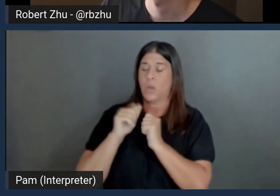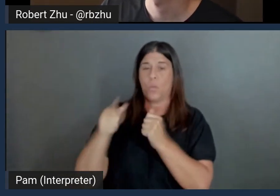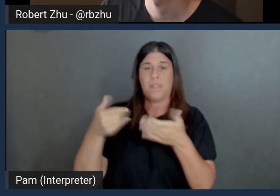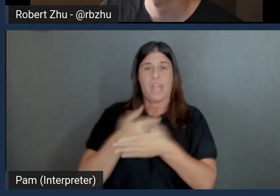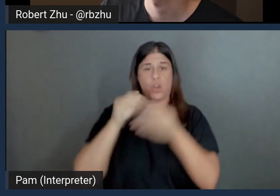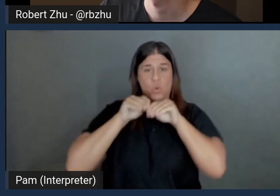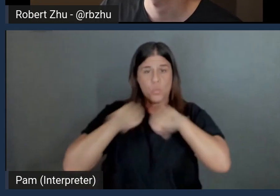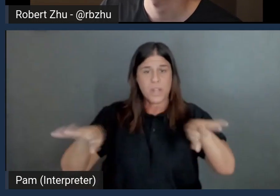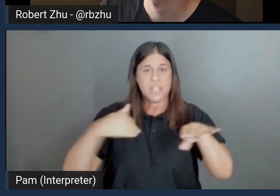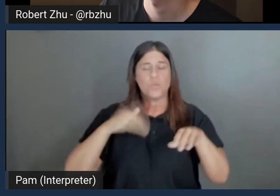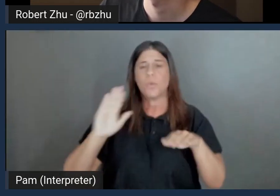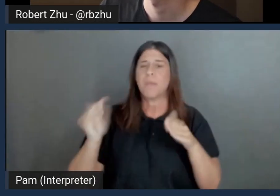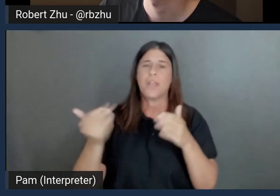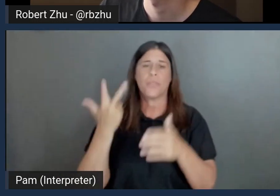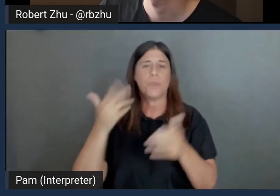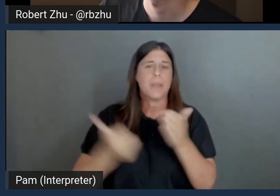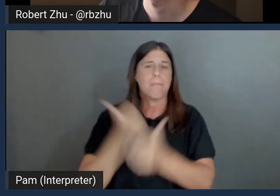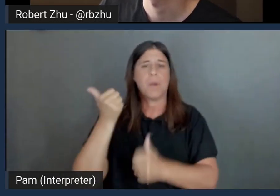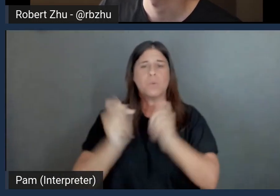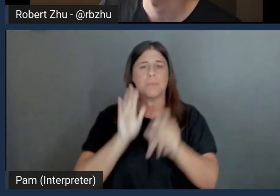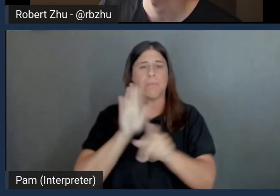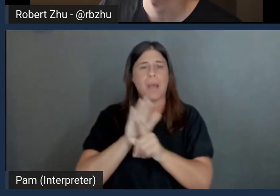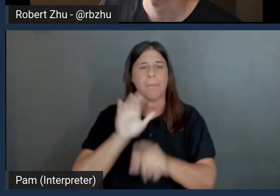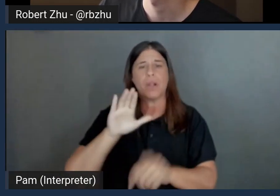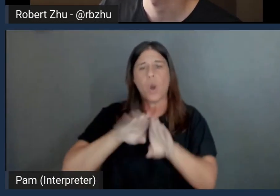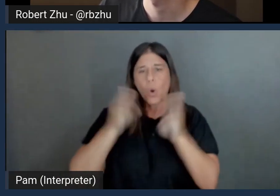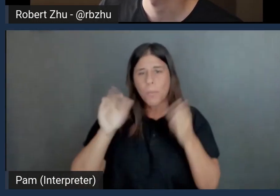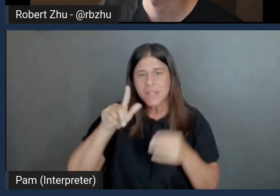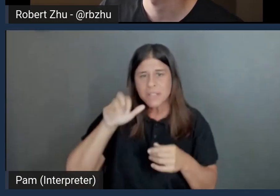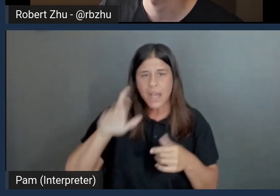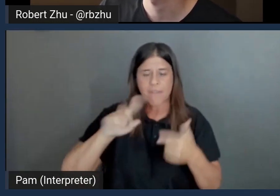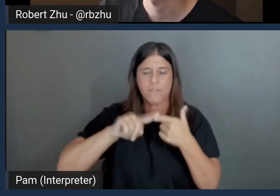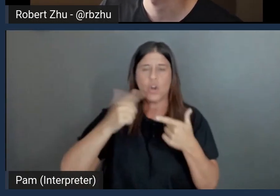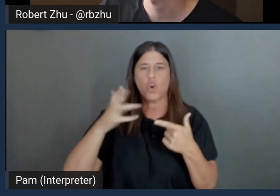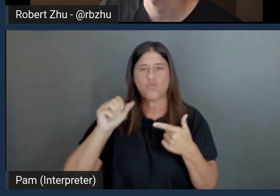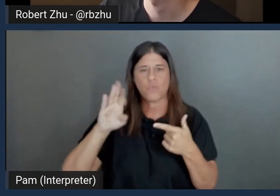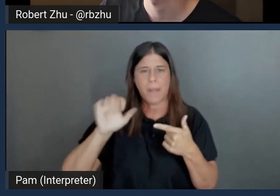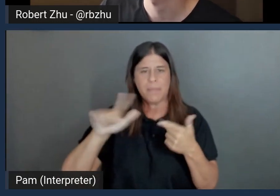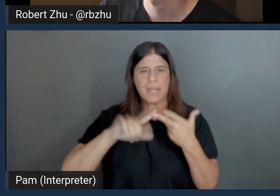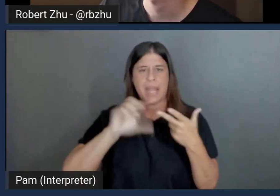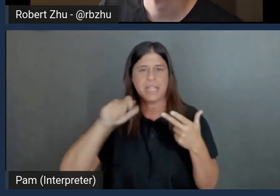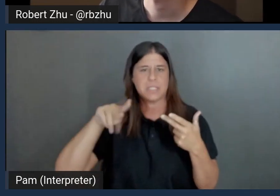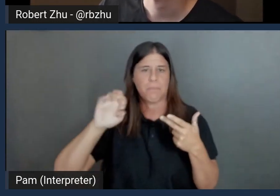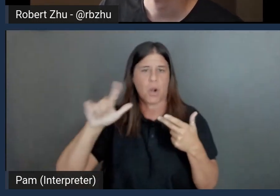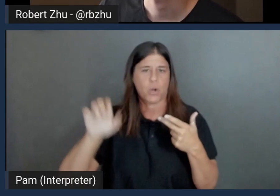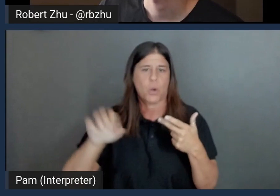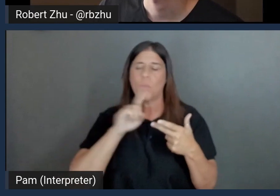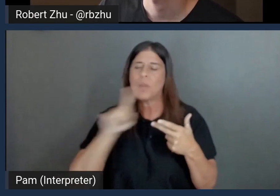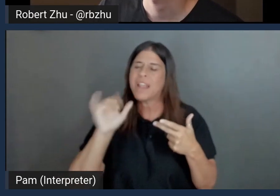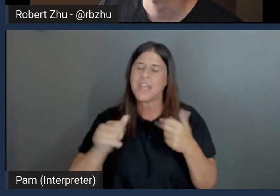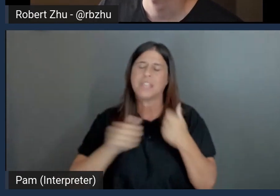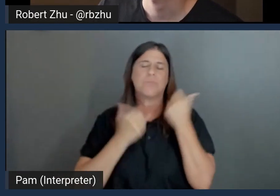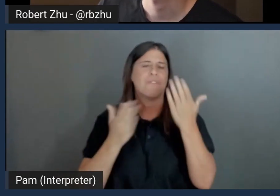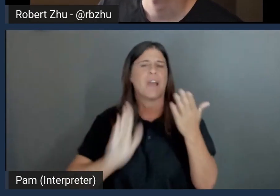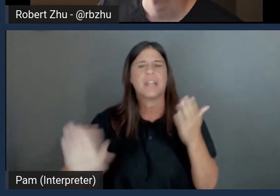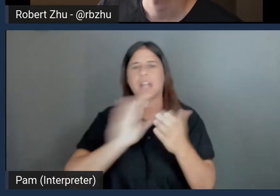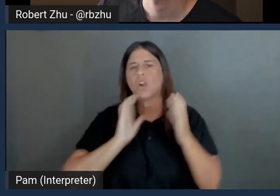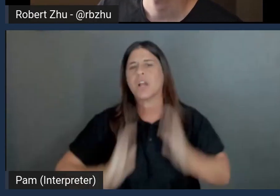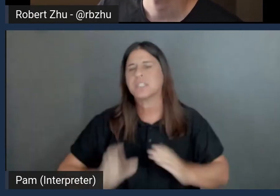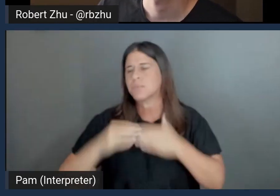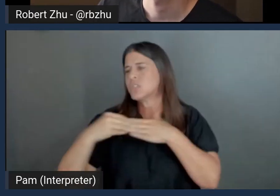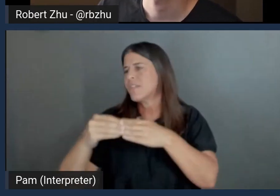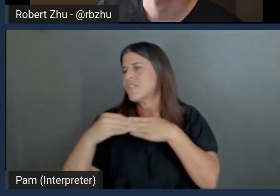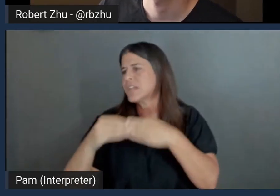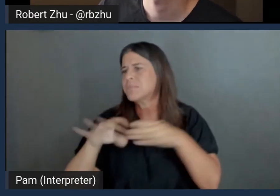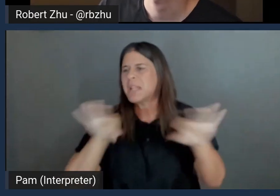most popular open graph query languages: OpenCypher, Gremlin, and Sparkle. And this really is about providing our customers the flexibility to choose